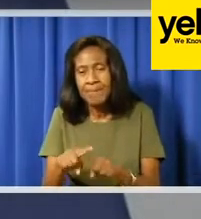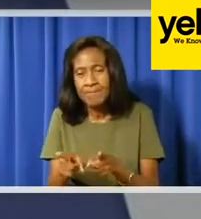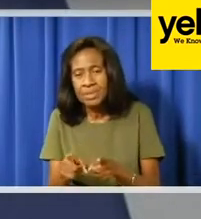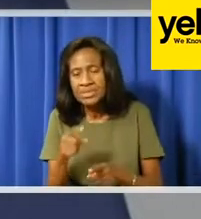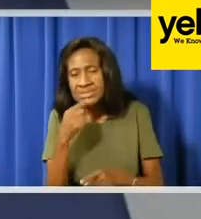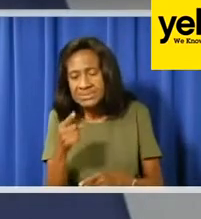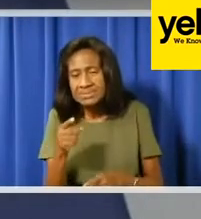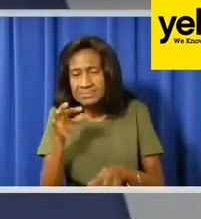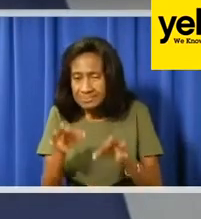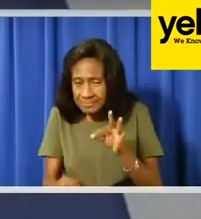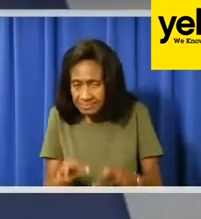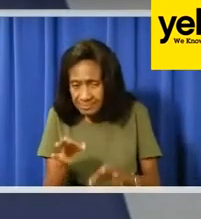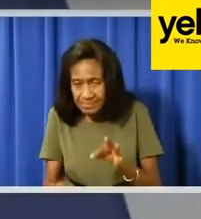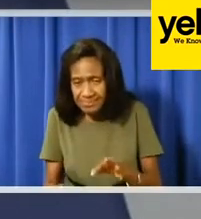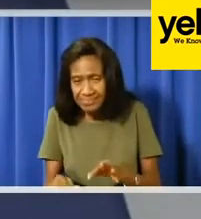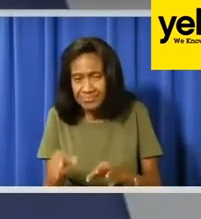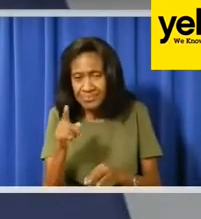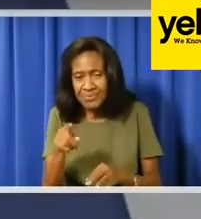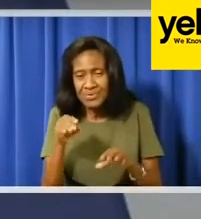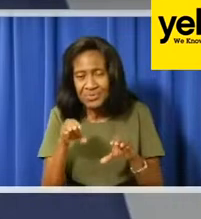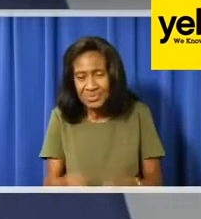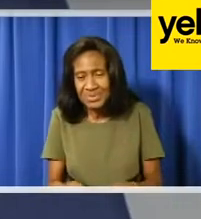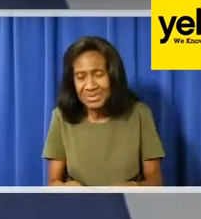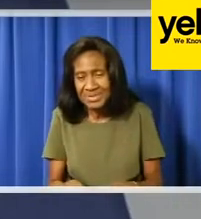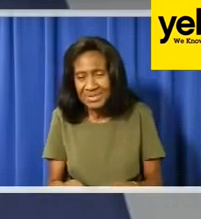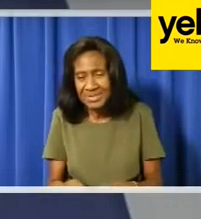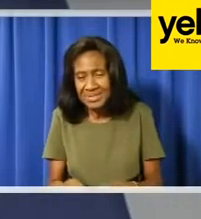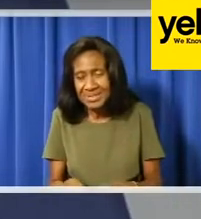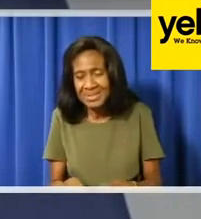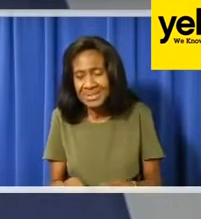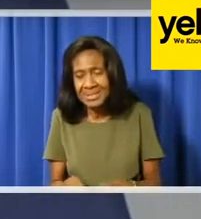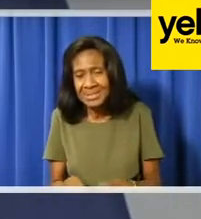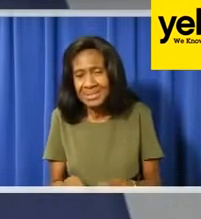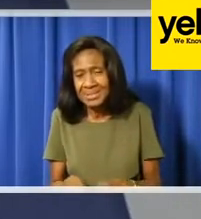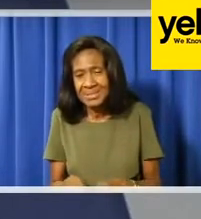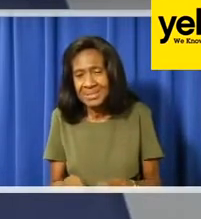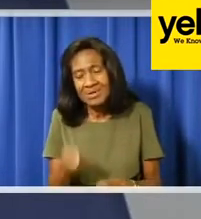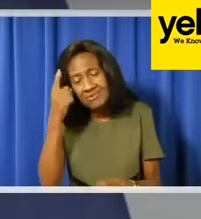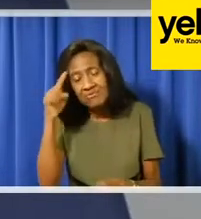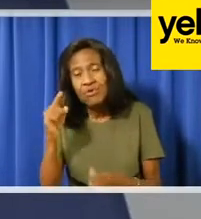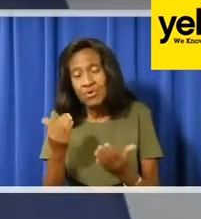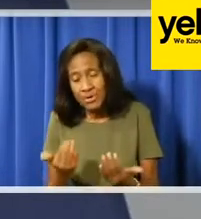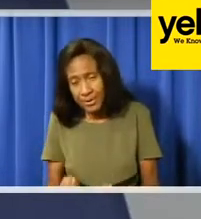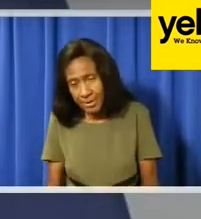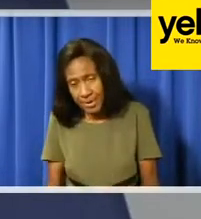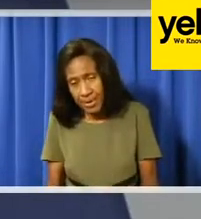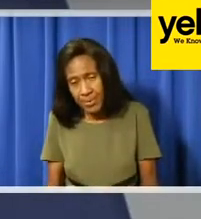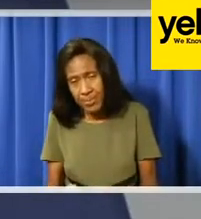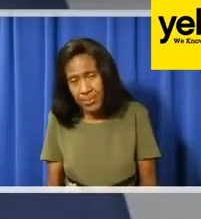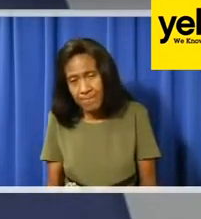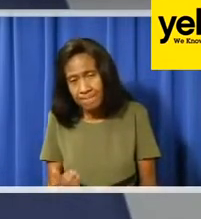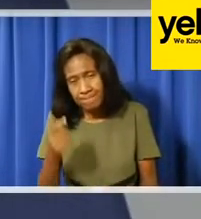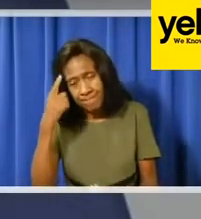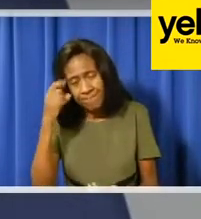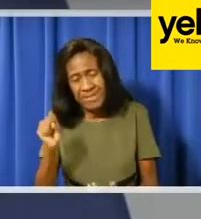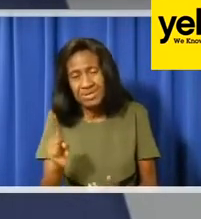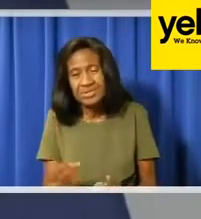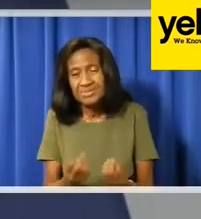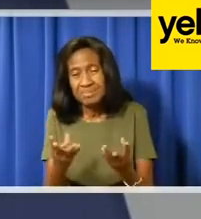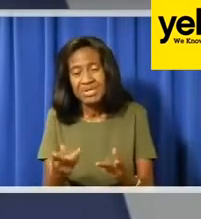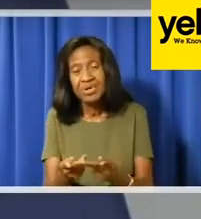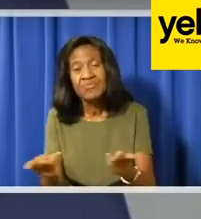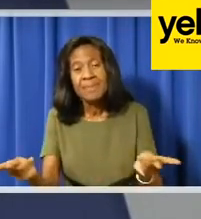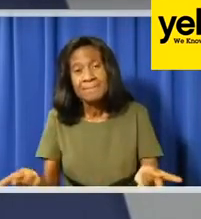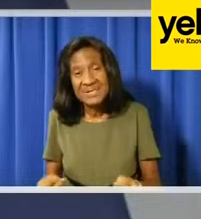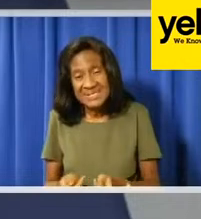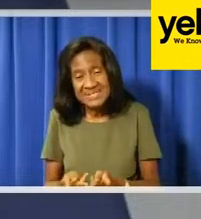they can resist it for now, particularly because most of the jurisdictions like the United States are